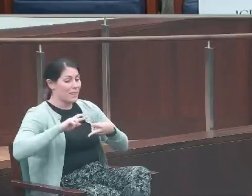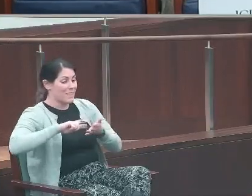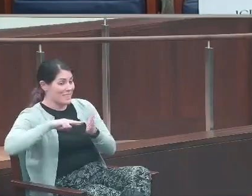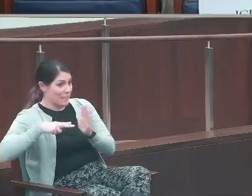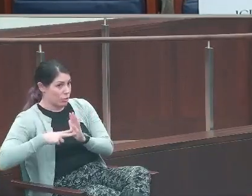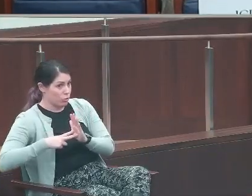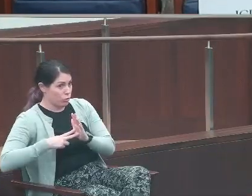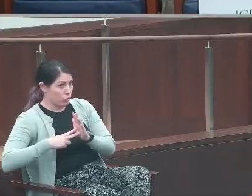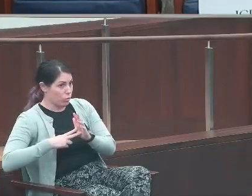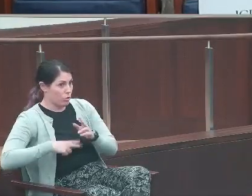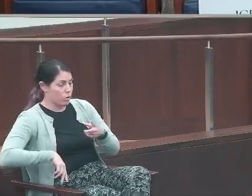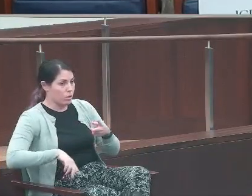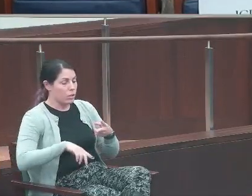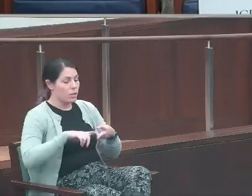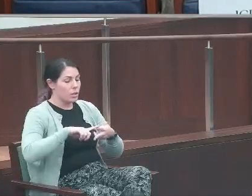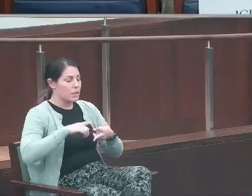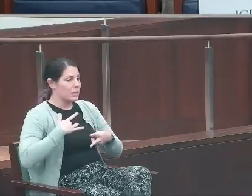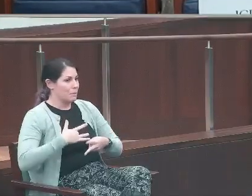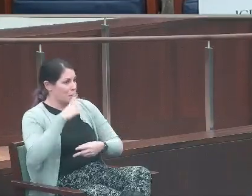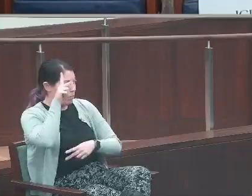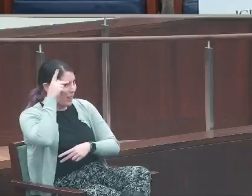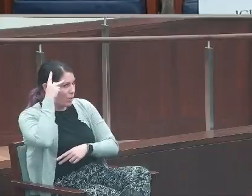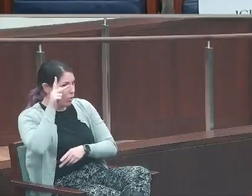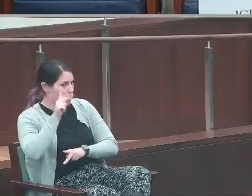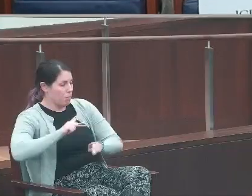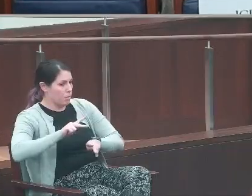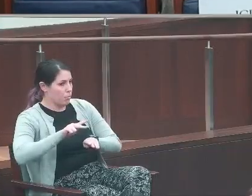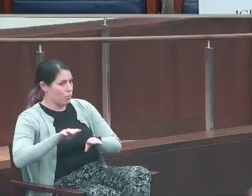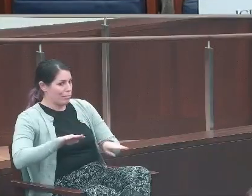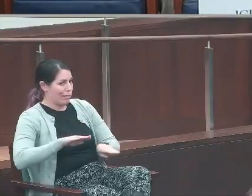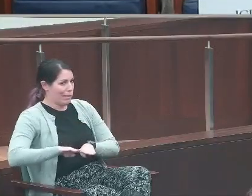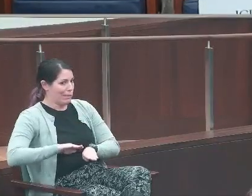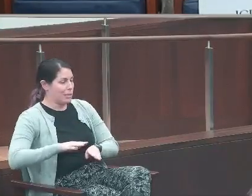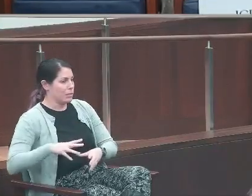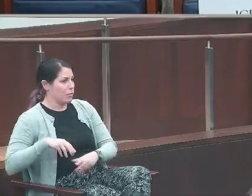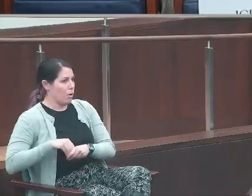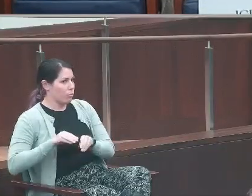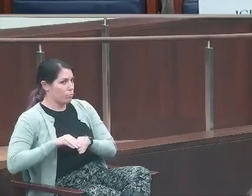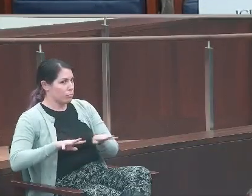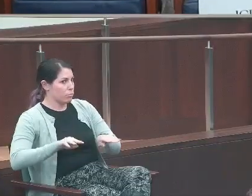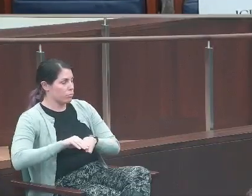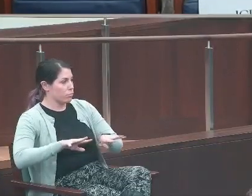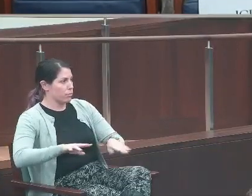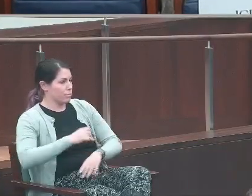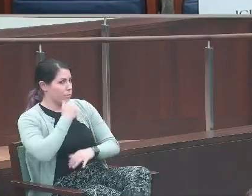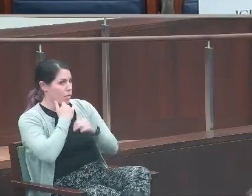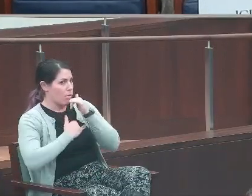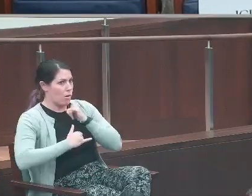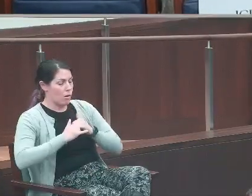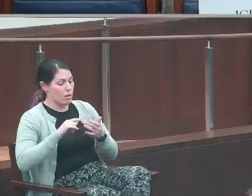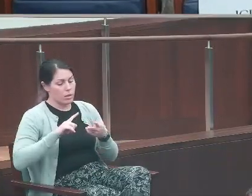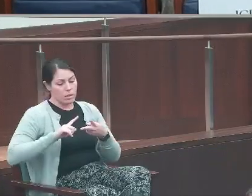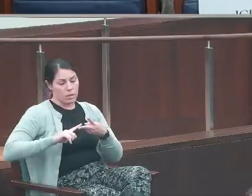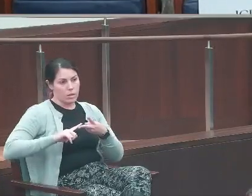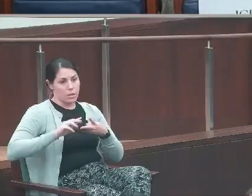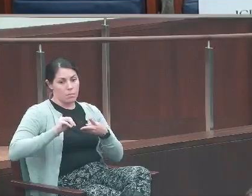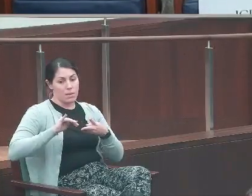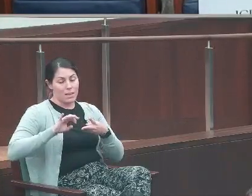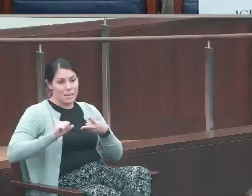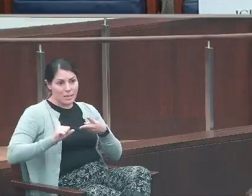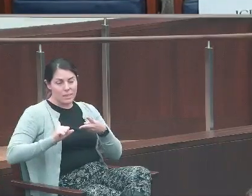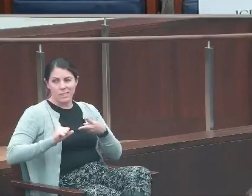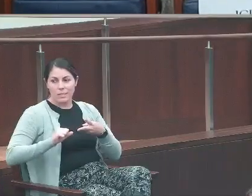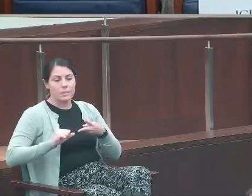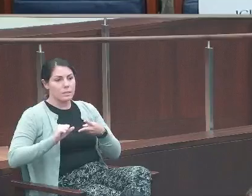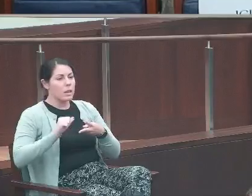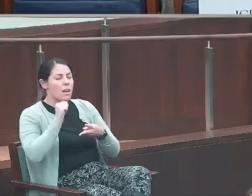by political actors, foreign governments and influence campaigns and so on. And misinformation is generally often